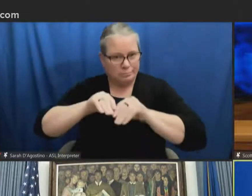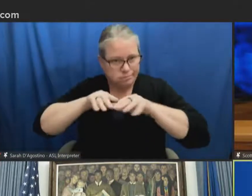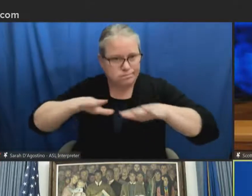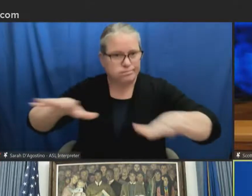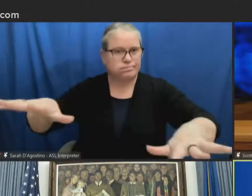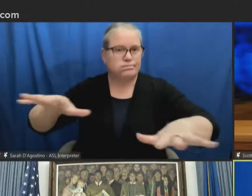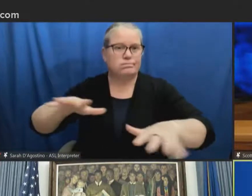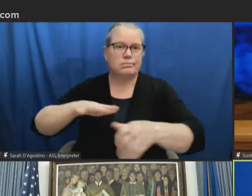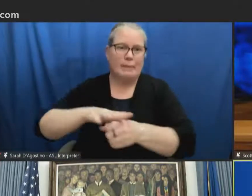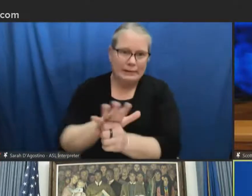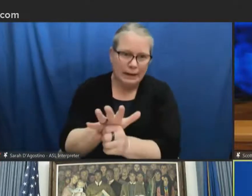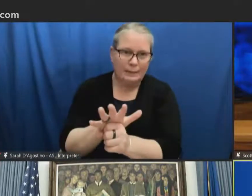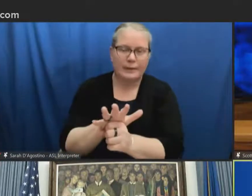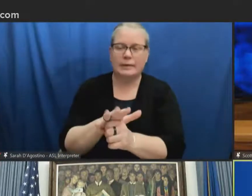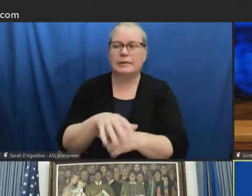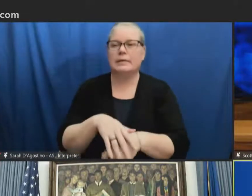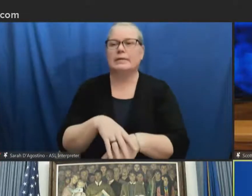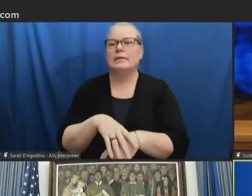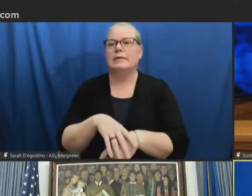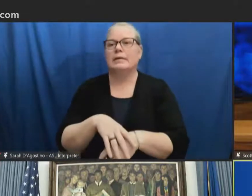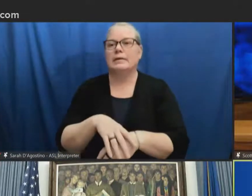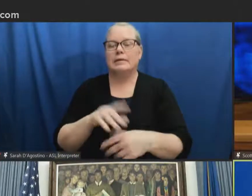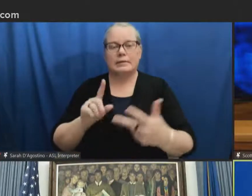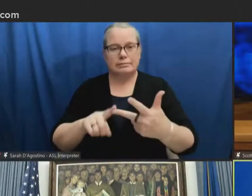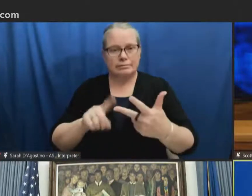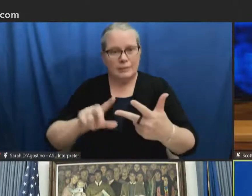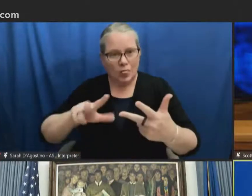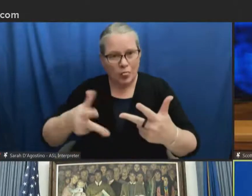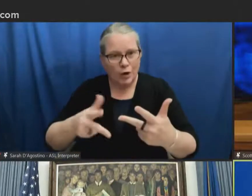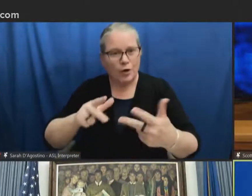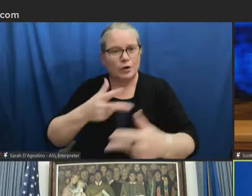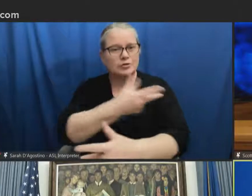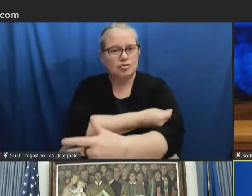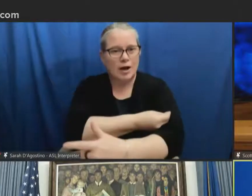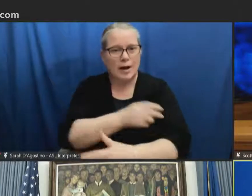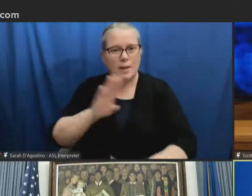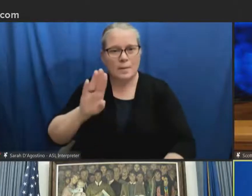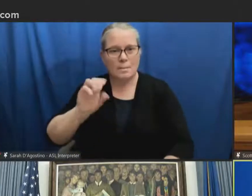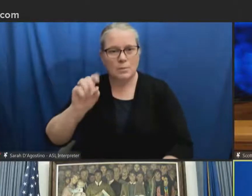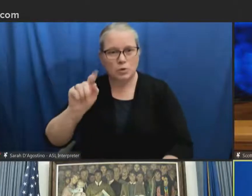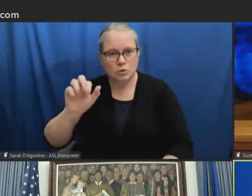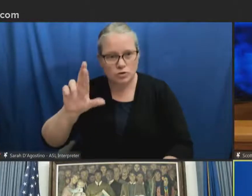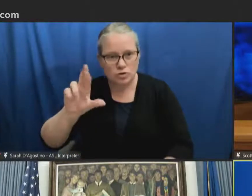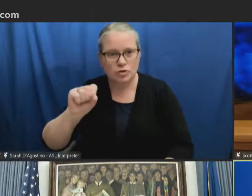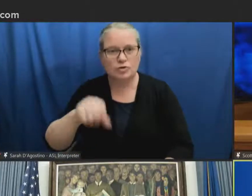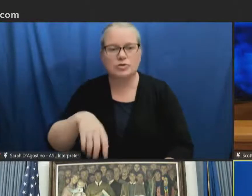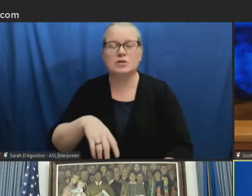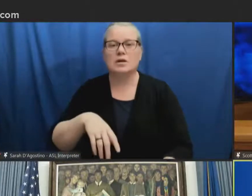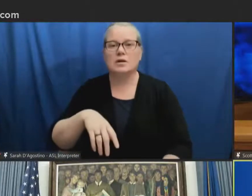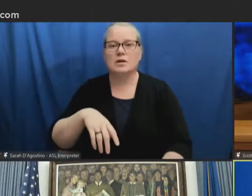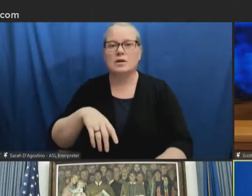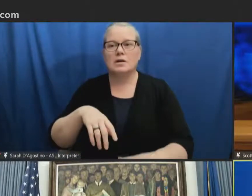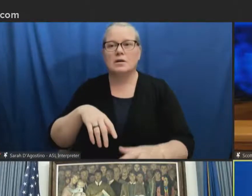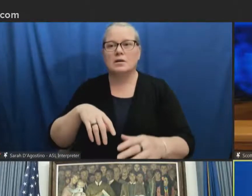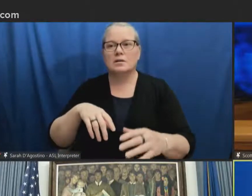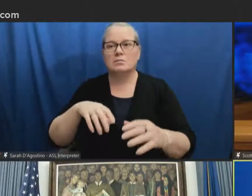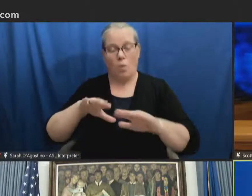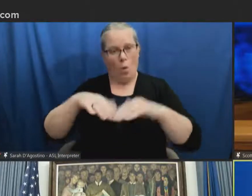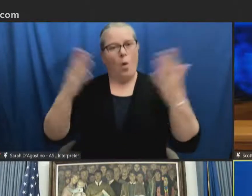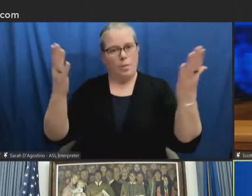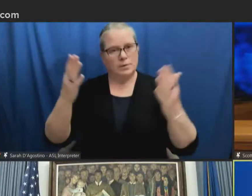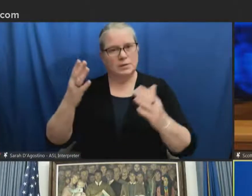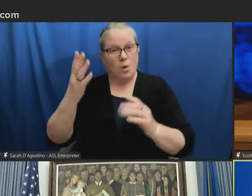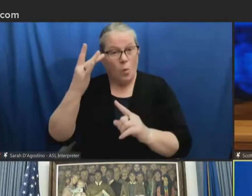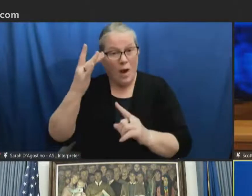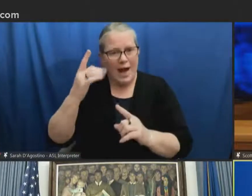of boosters and it being opened up eligibility more broadly, is because we specifically see that there is